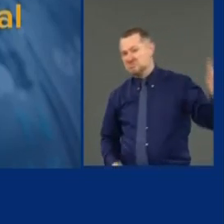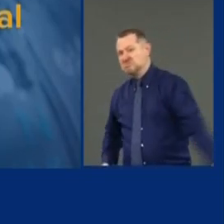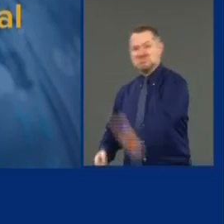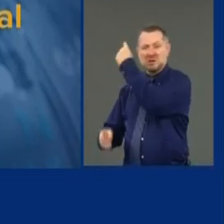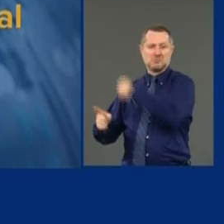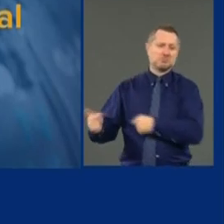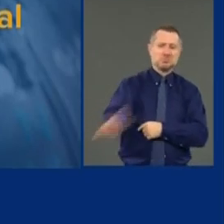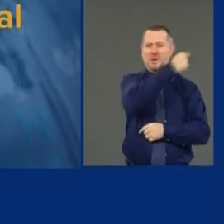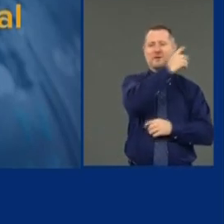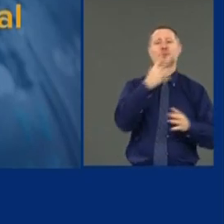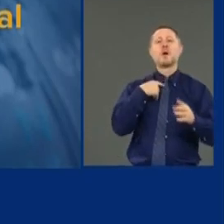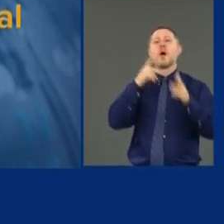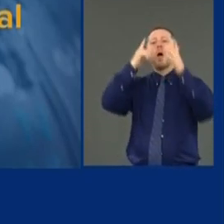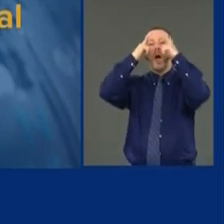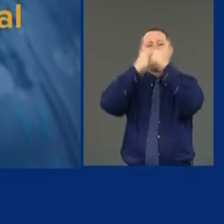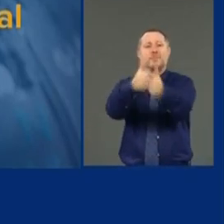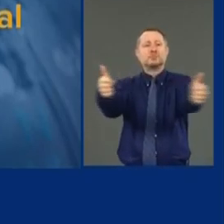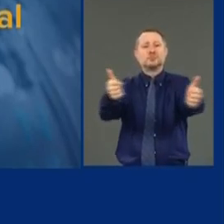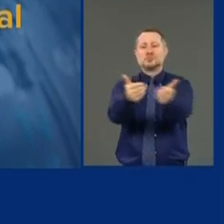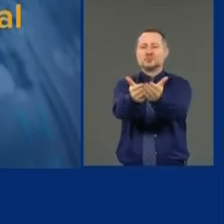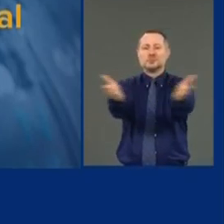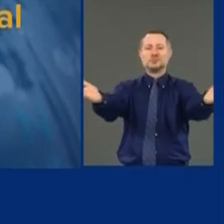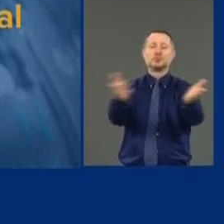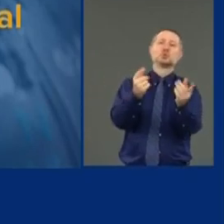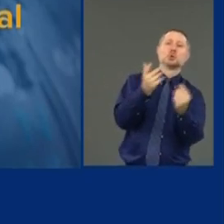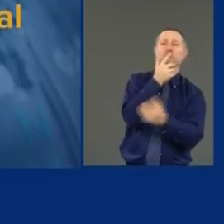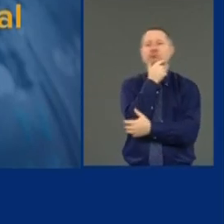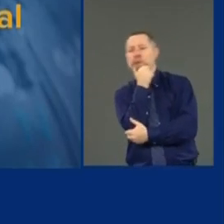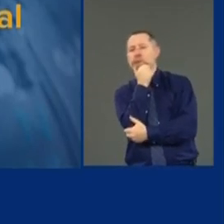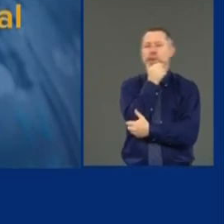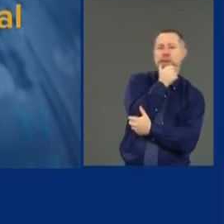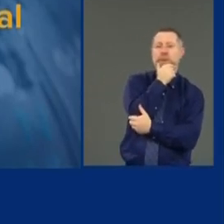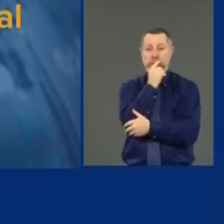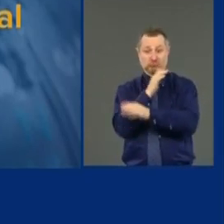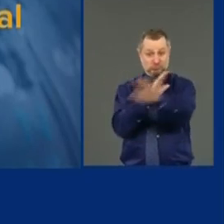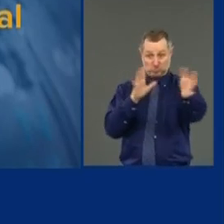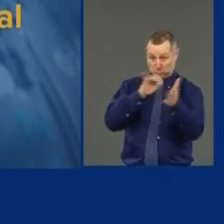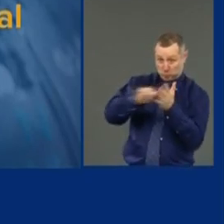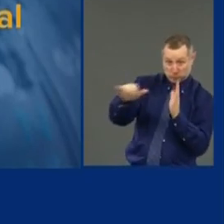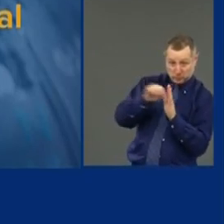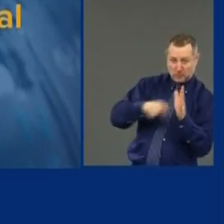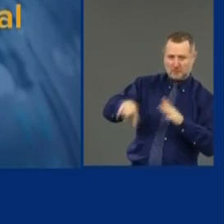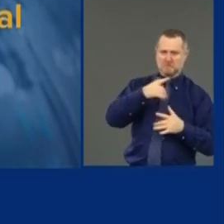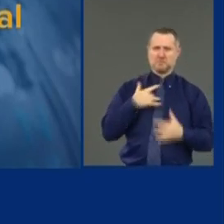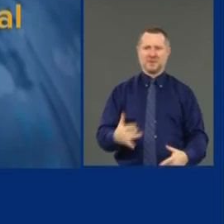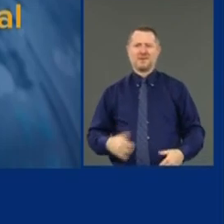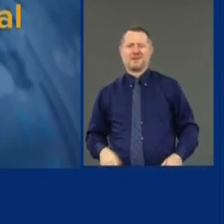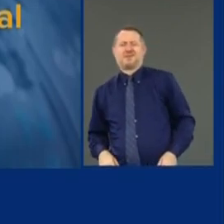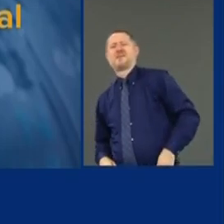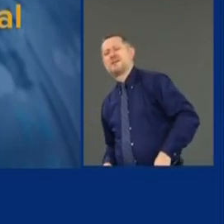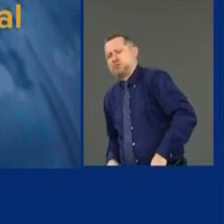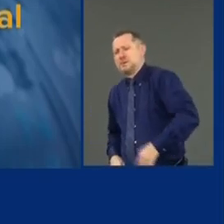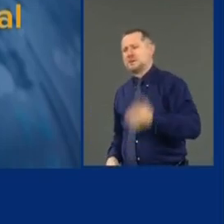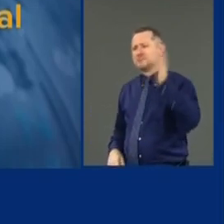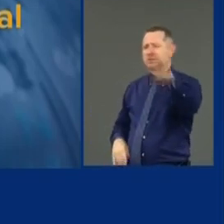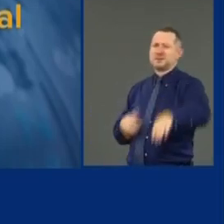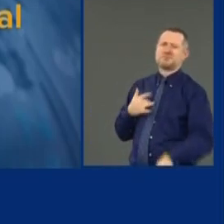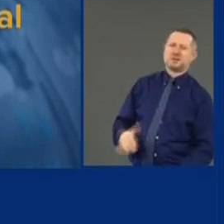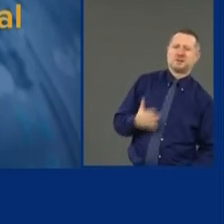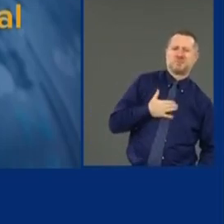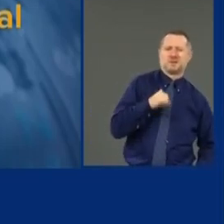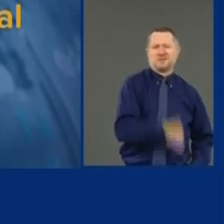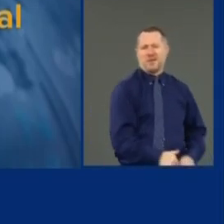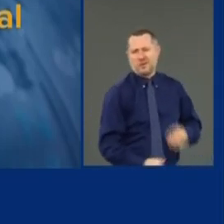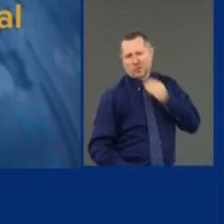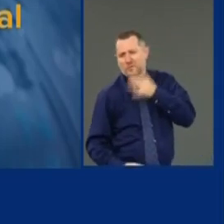And people, especially New Yorkers, they're going to do what they want to do. They're going to do what's smart. If